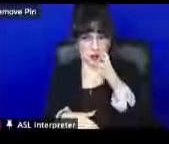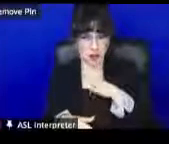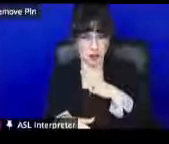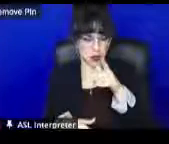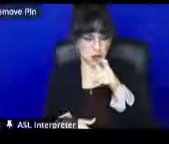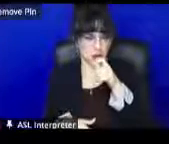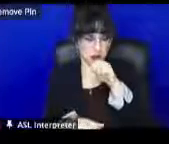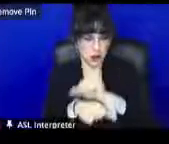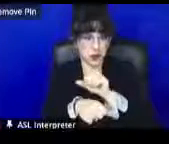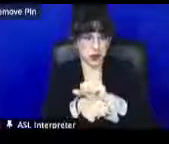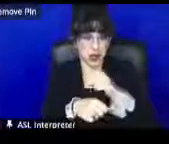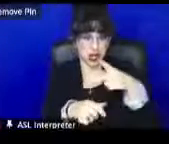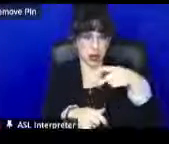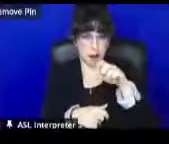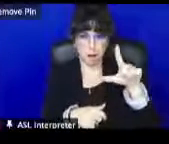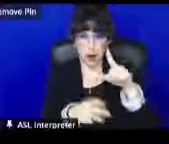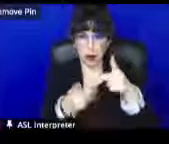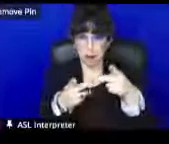place.